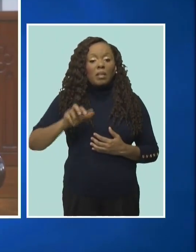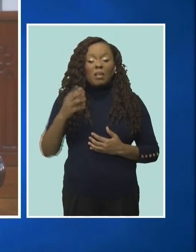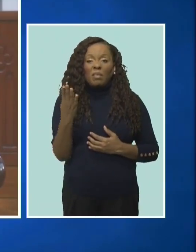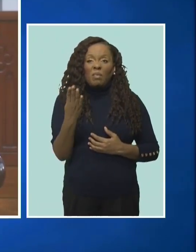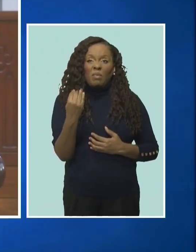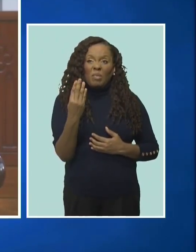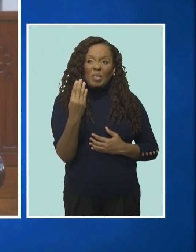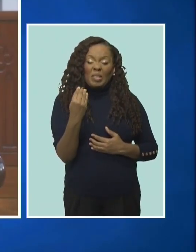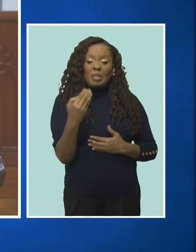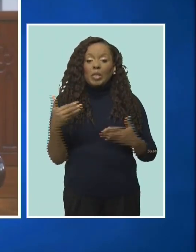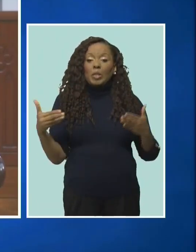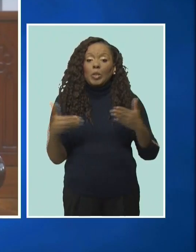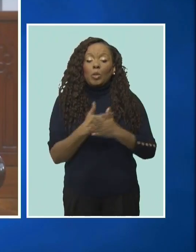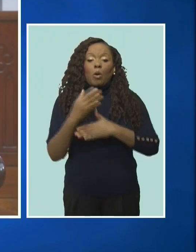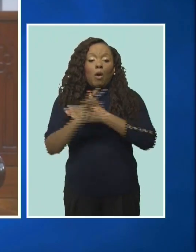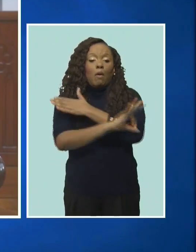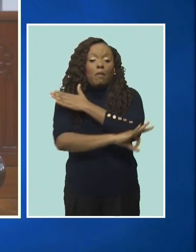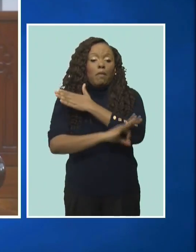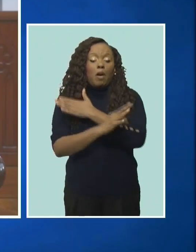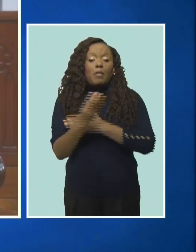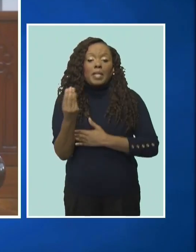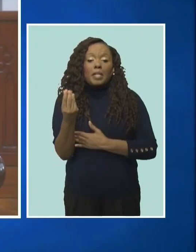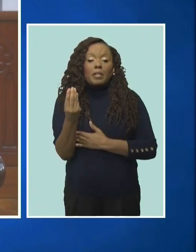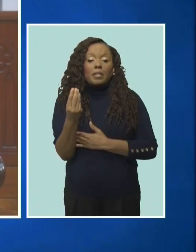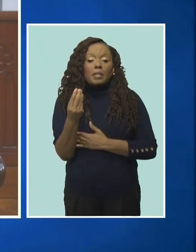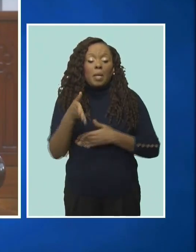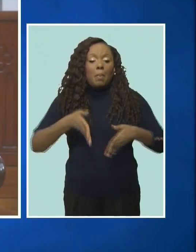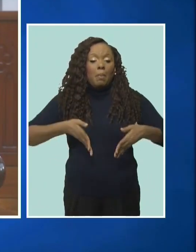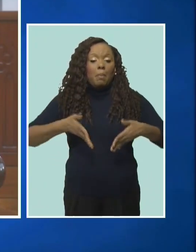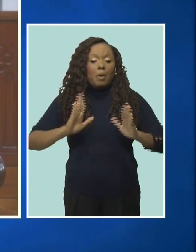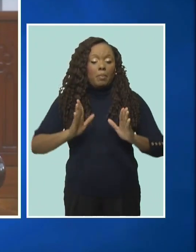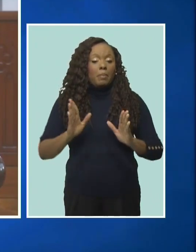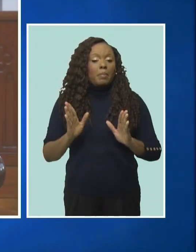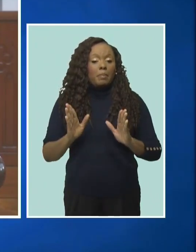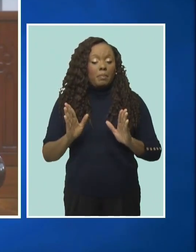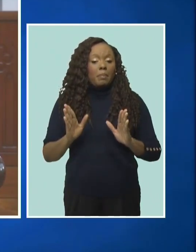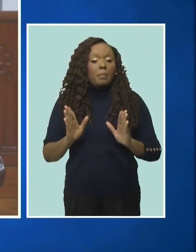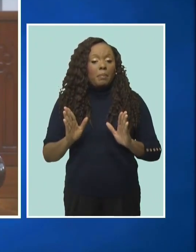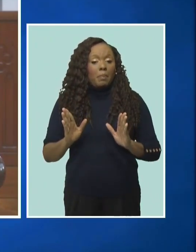314 new foreign currency permit holders entered the market,